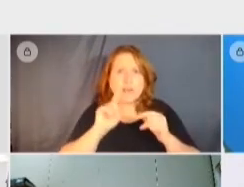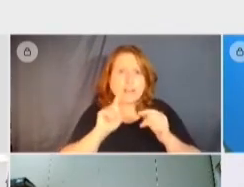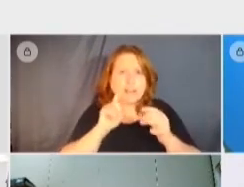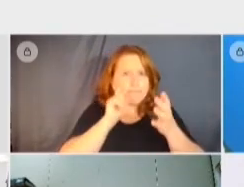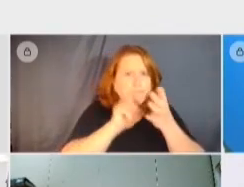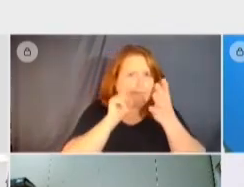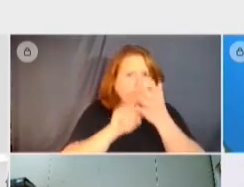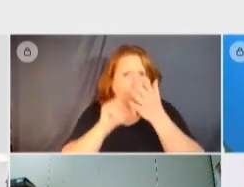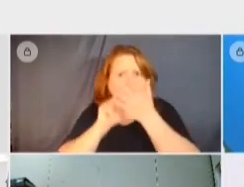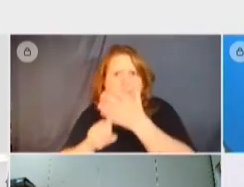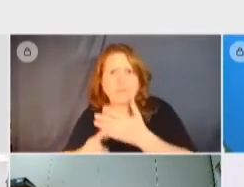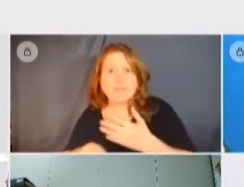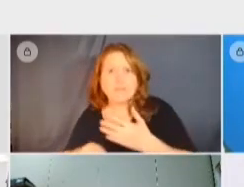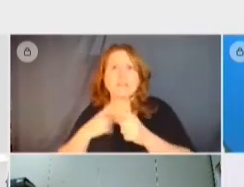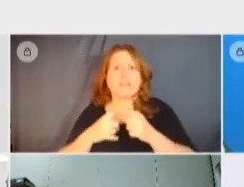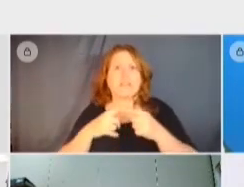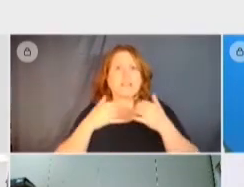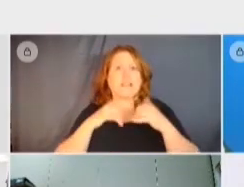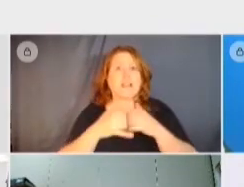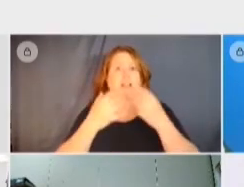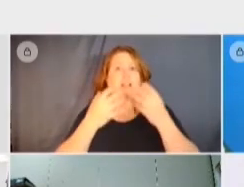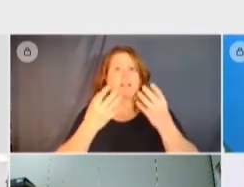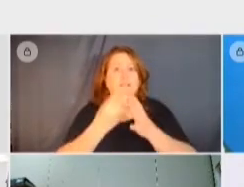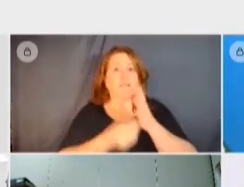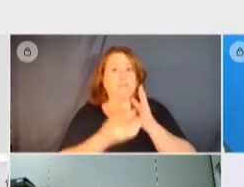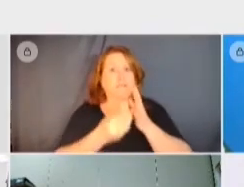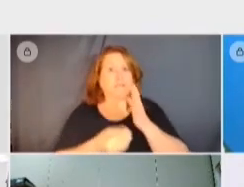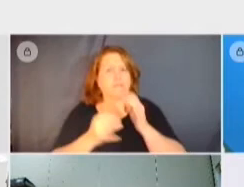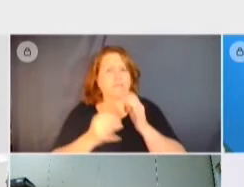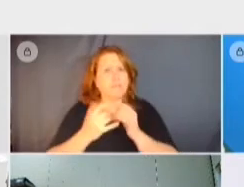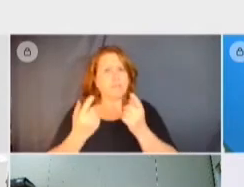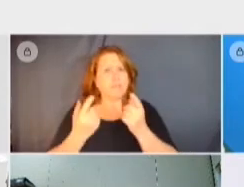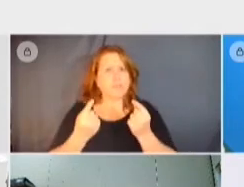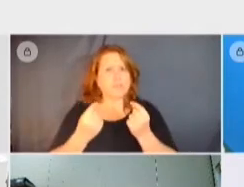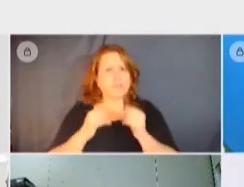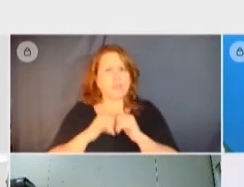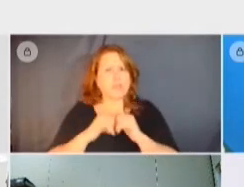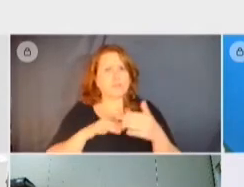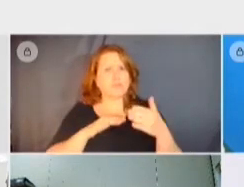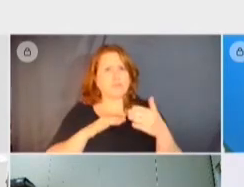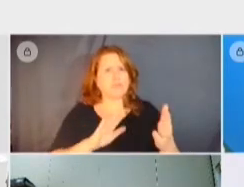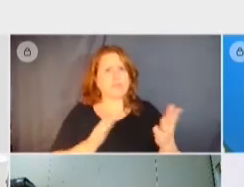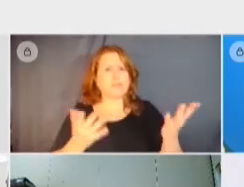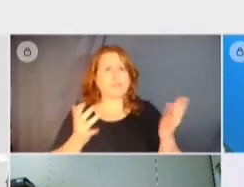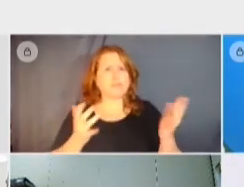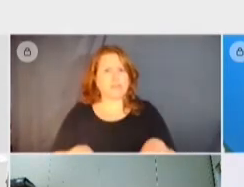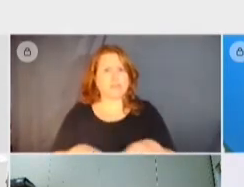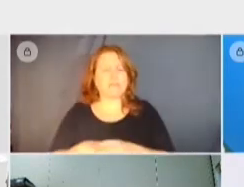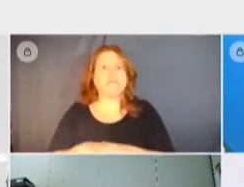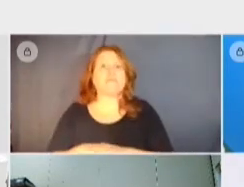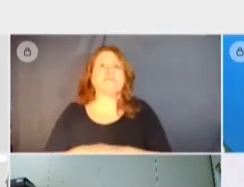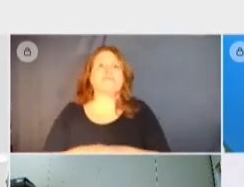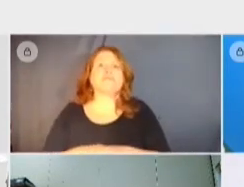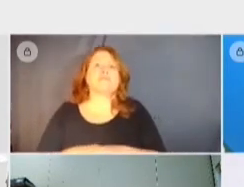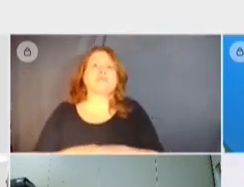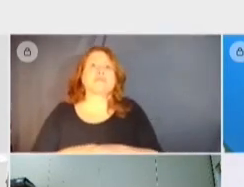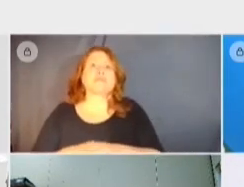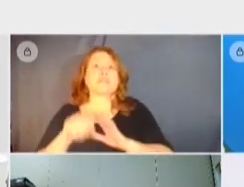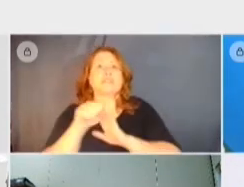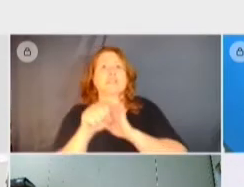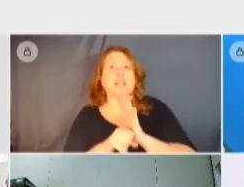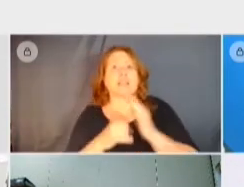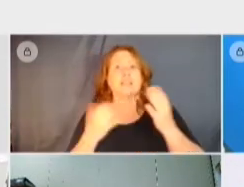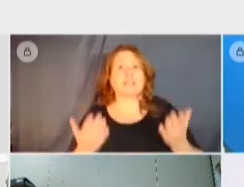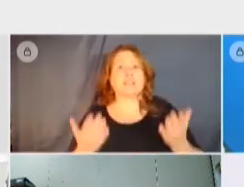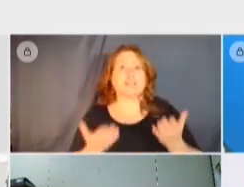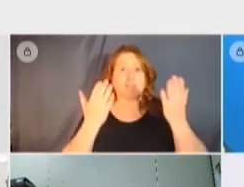there is an error. Secondly, the authoritative hashes that are used in this process are supplied by the state and are hard-coded into